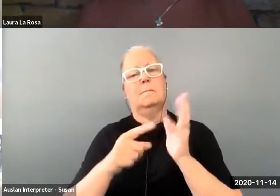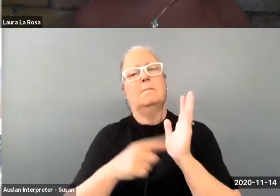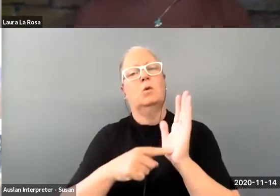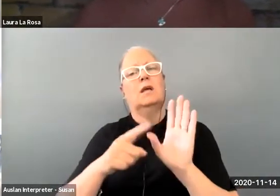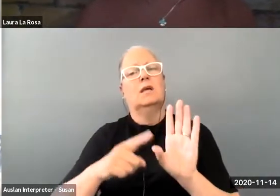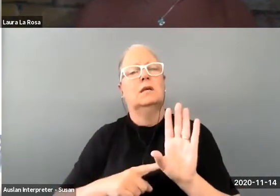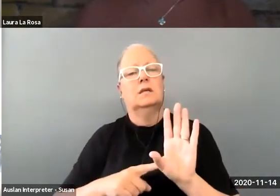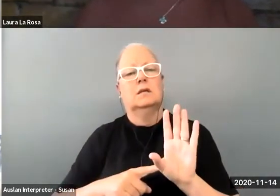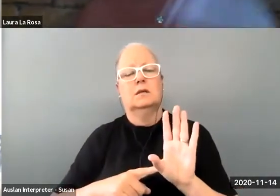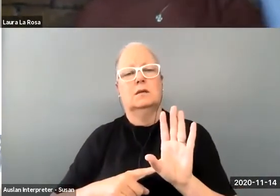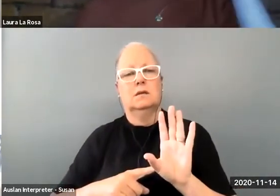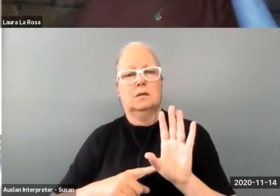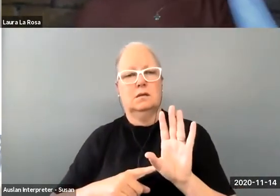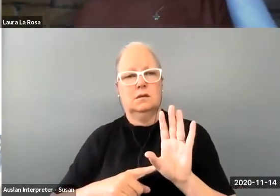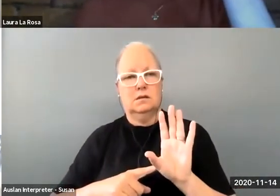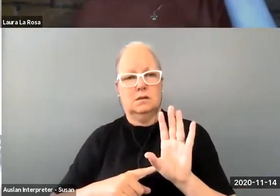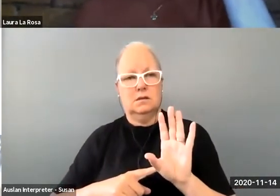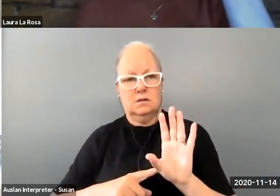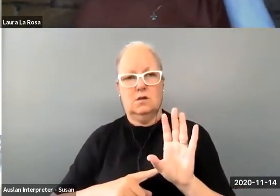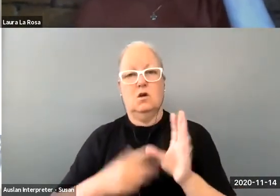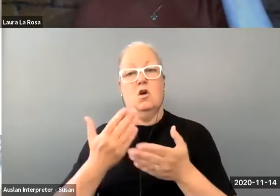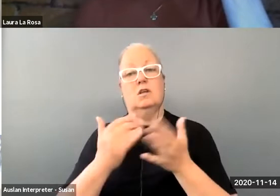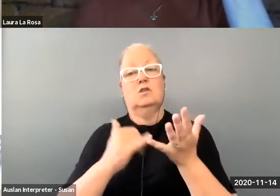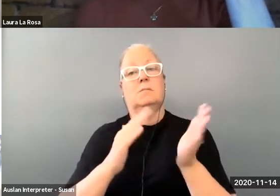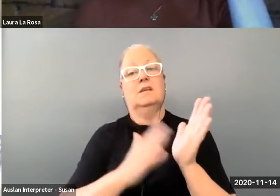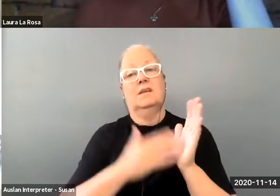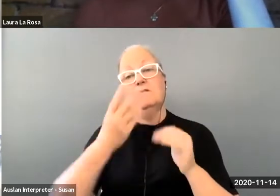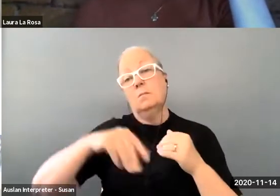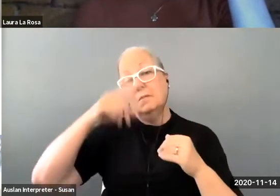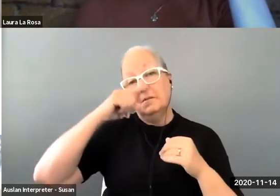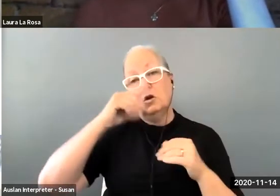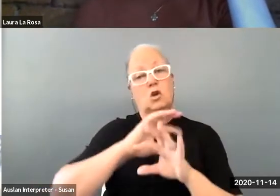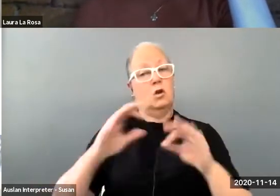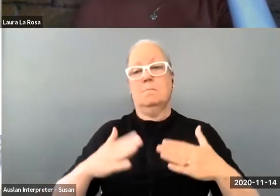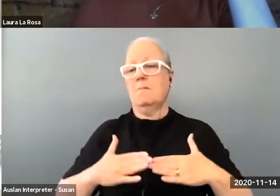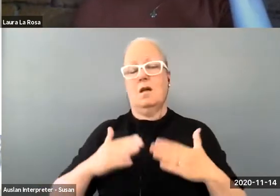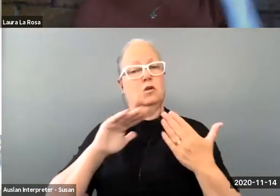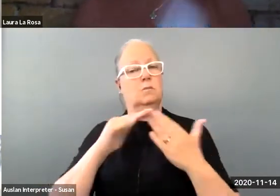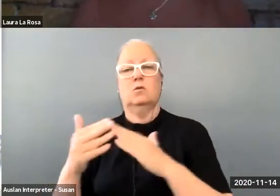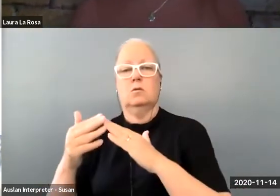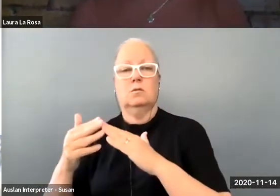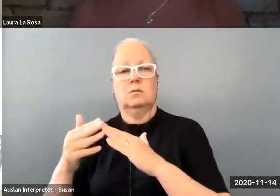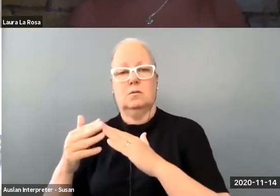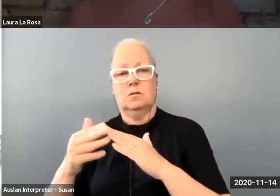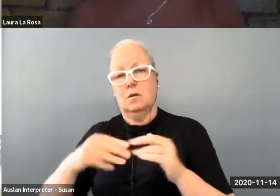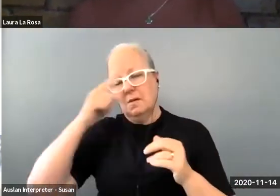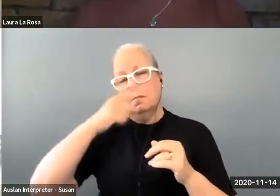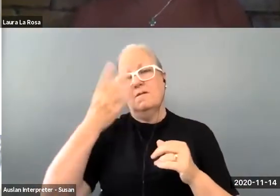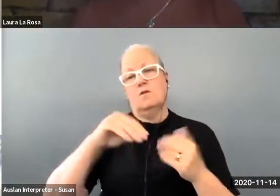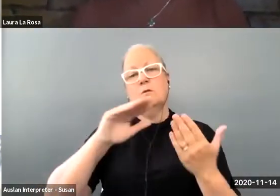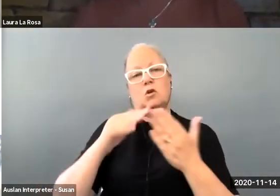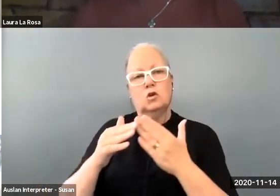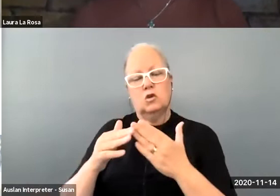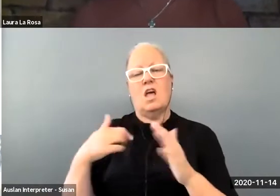on, say, social media from people, not from my community, from people from communities that you